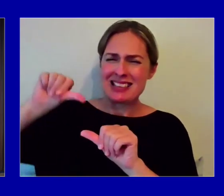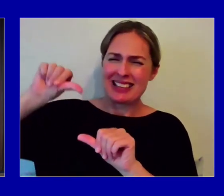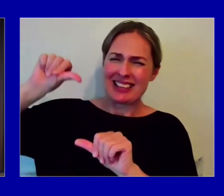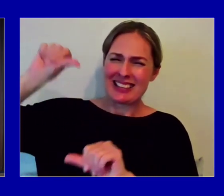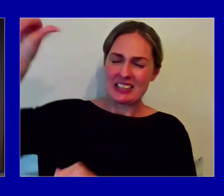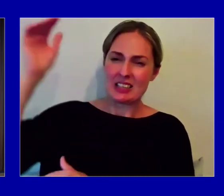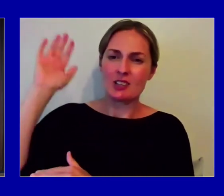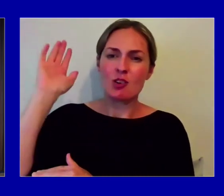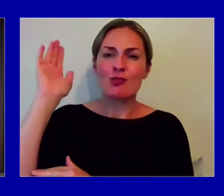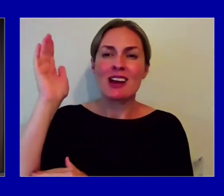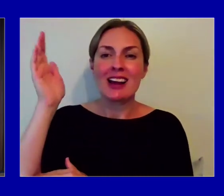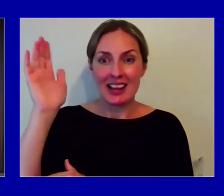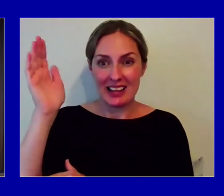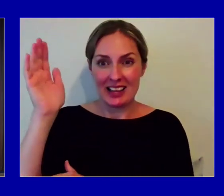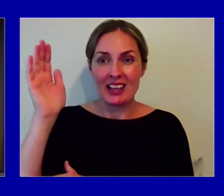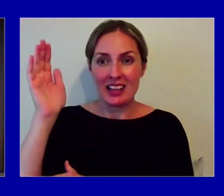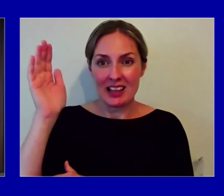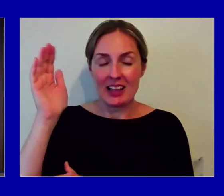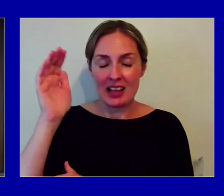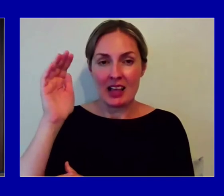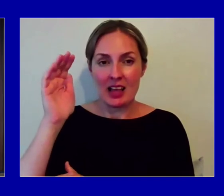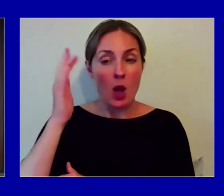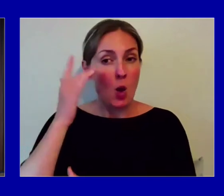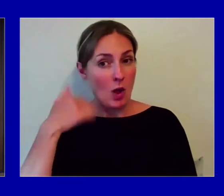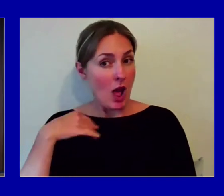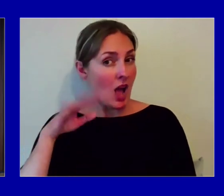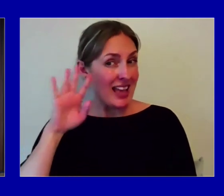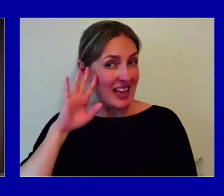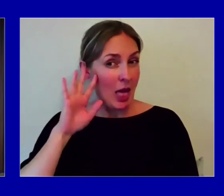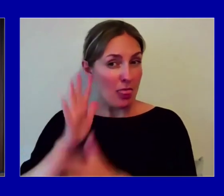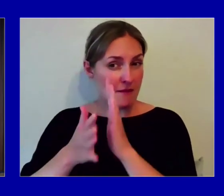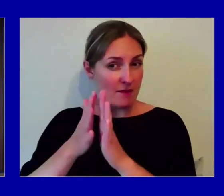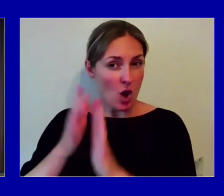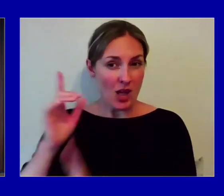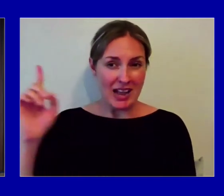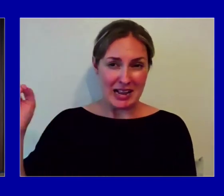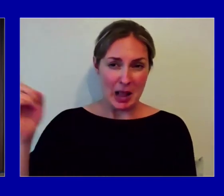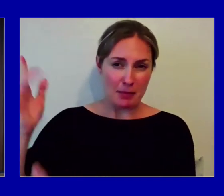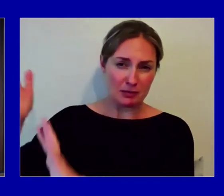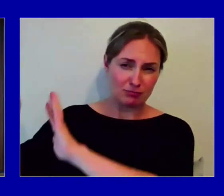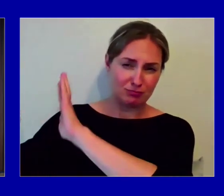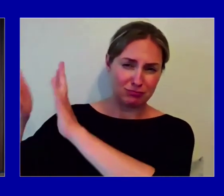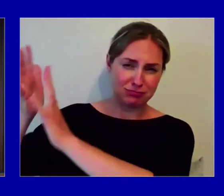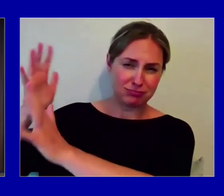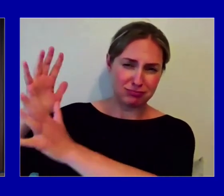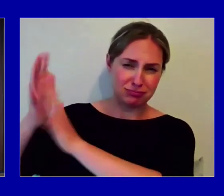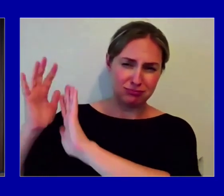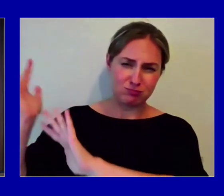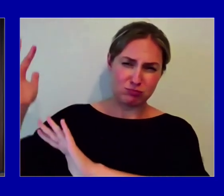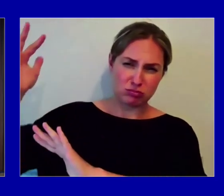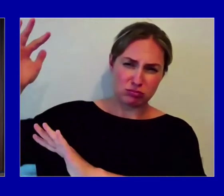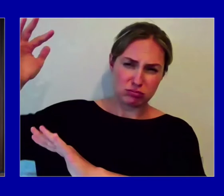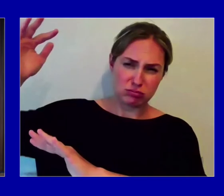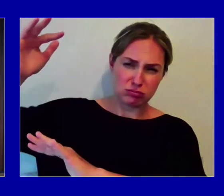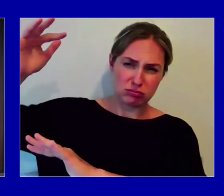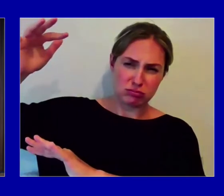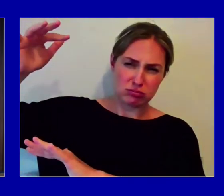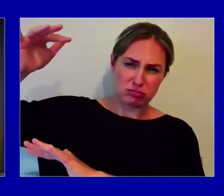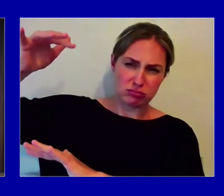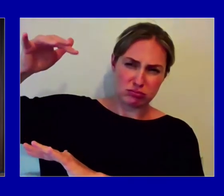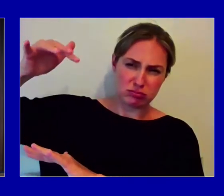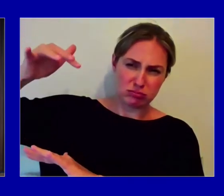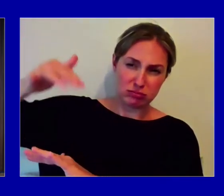And when I could hear the fire coming, um, from up the Mallacoota lakes, coming up to the top of the hill, it sounded like a